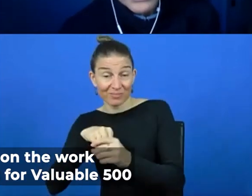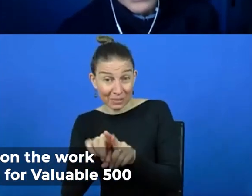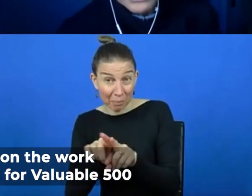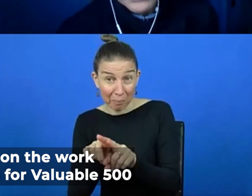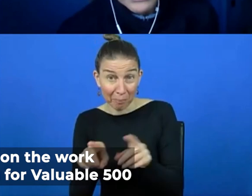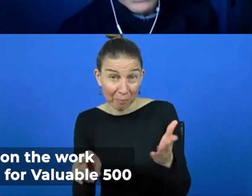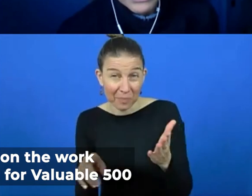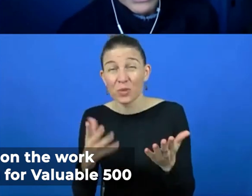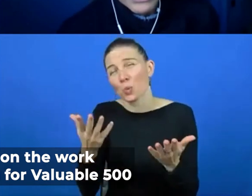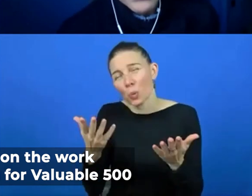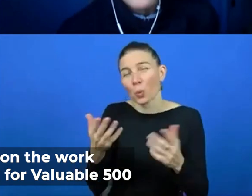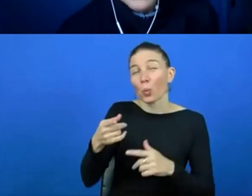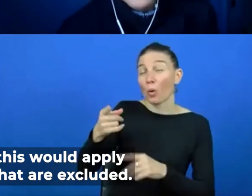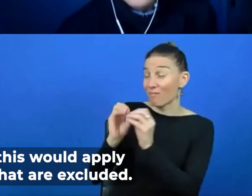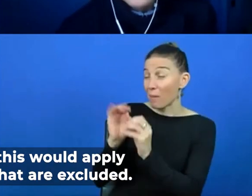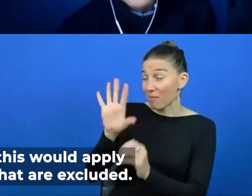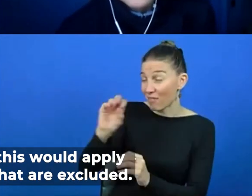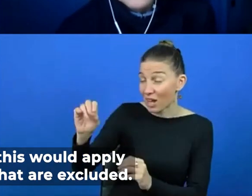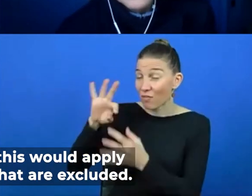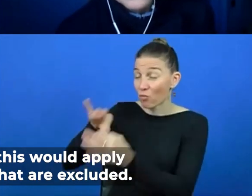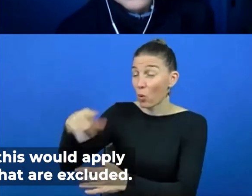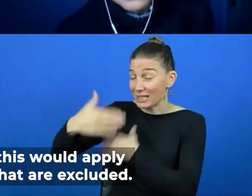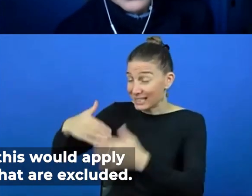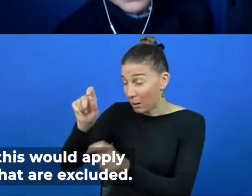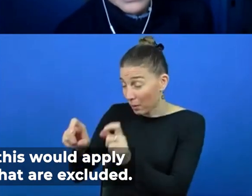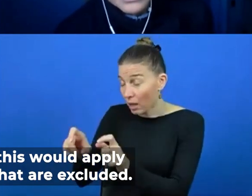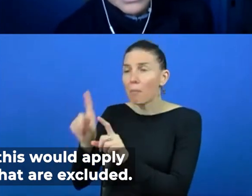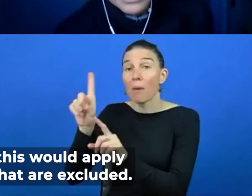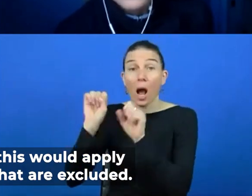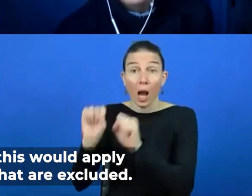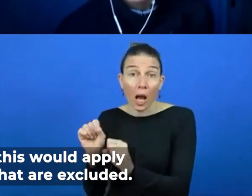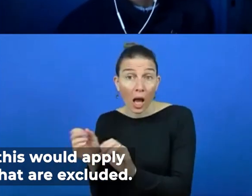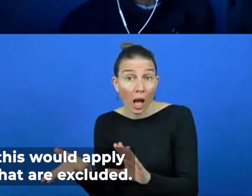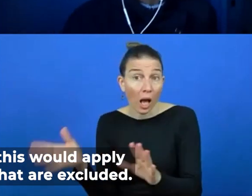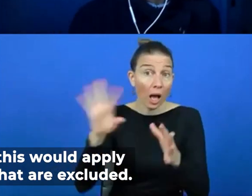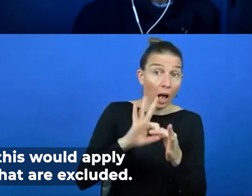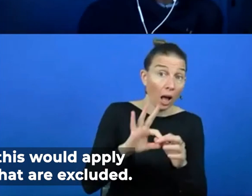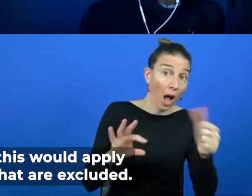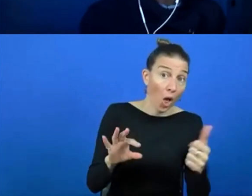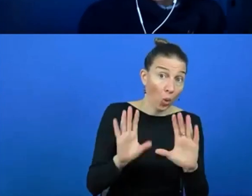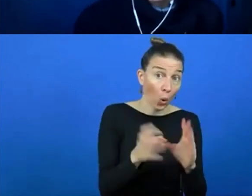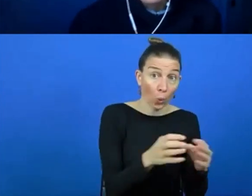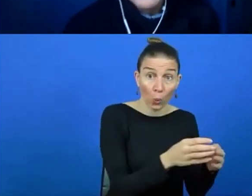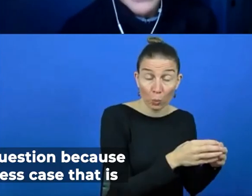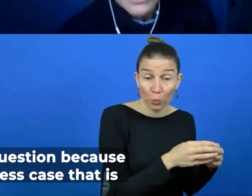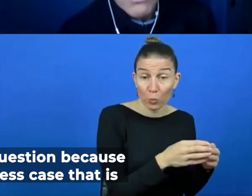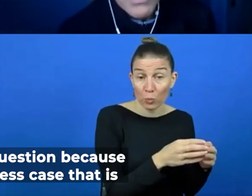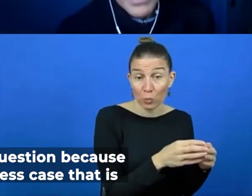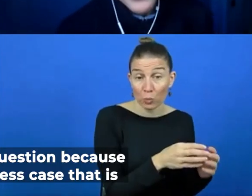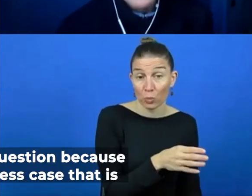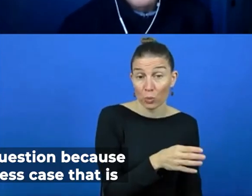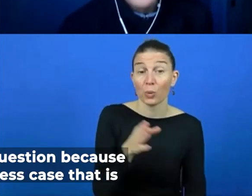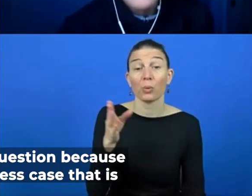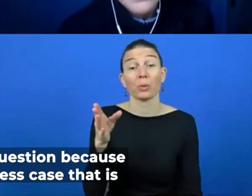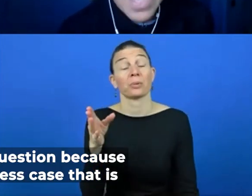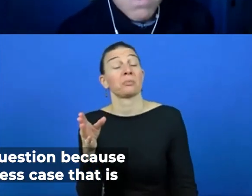the work that you're doing through Valuable 500 and to see how this could apply to other groups that are excluded. Well, the same, that is a great